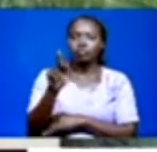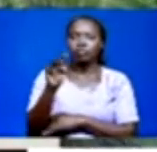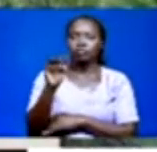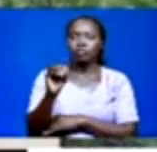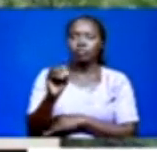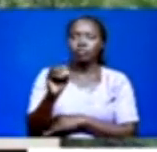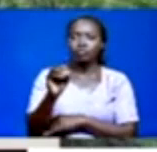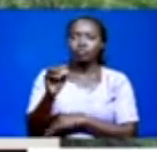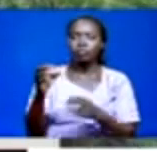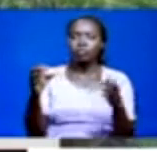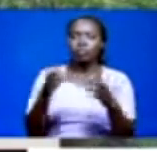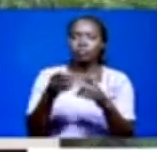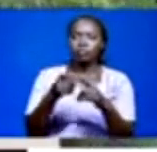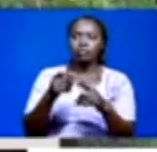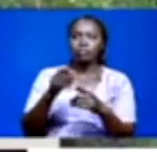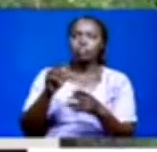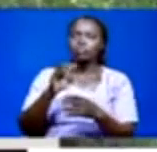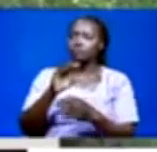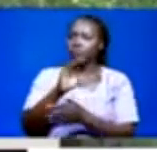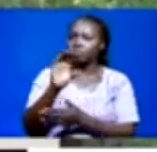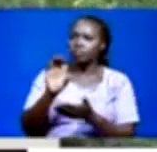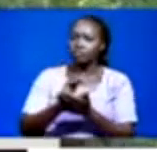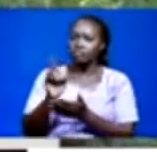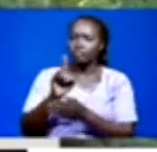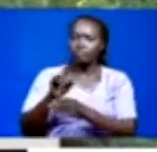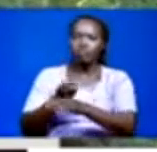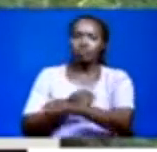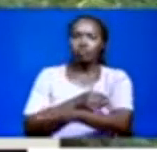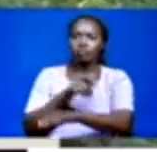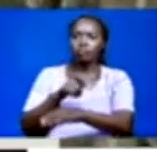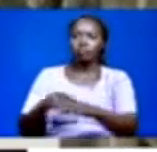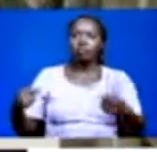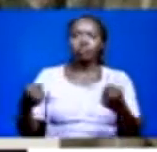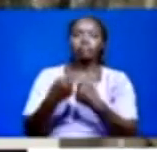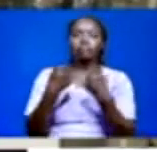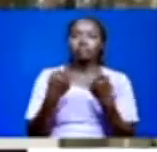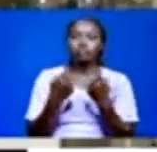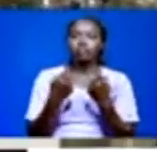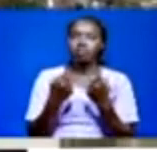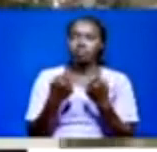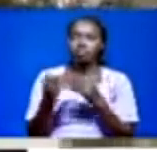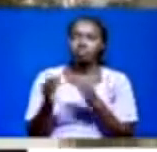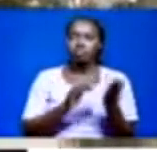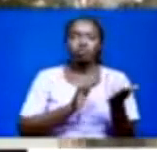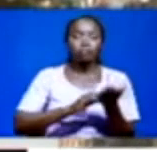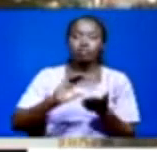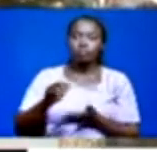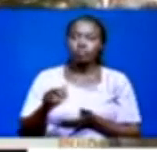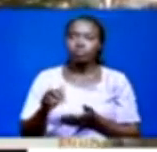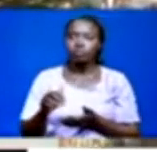was traveling from the city center to Kikuyu when the accident occurred. In Migori County,